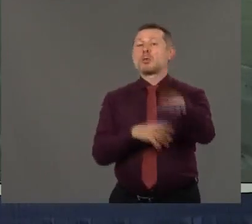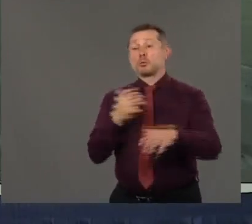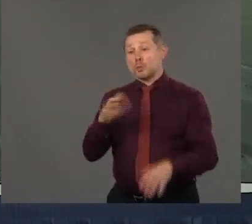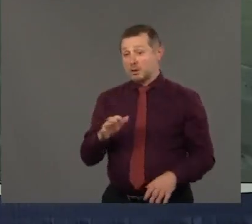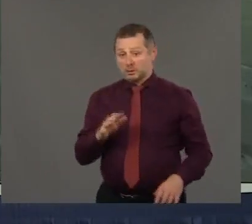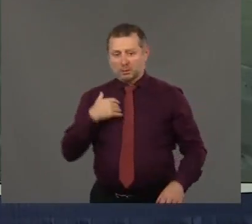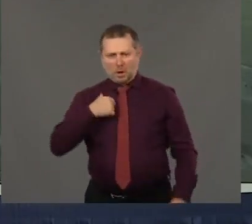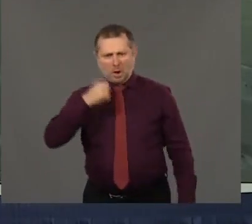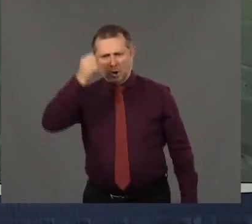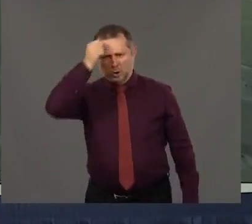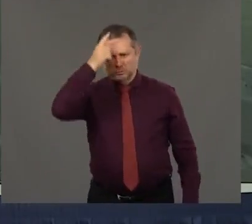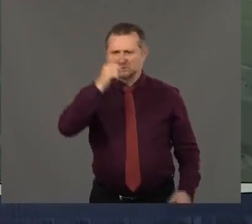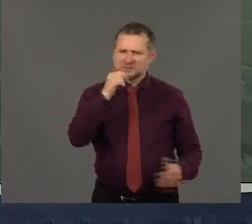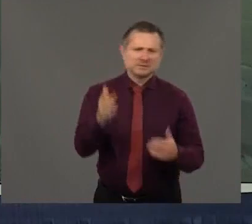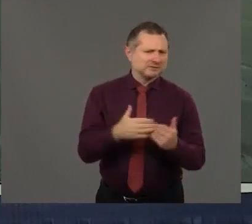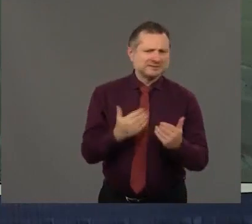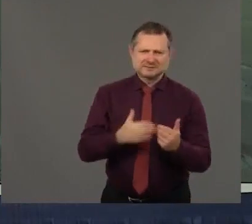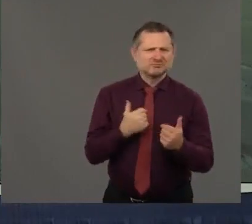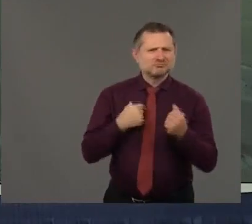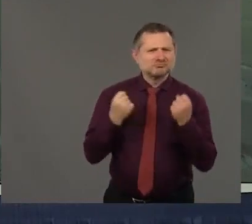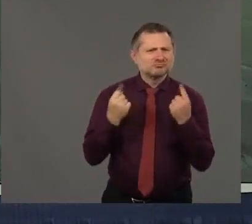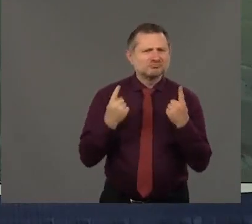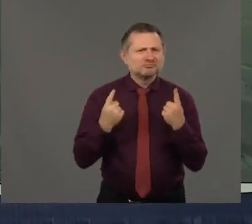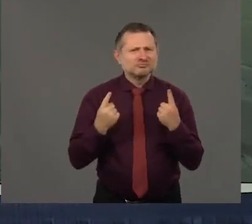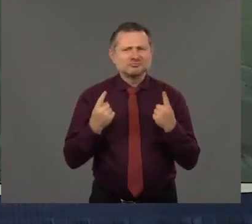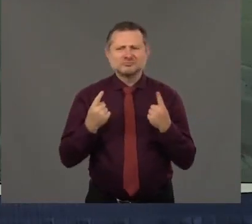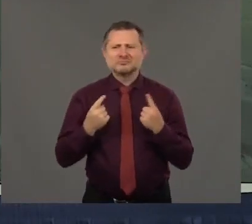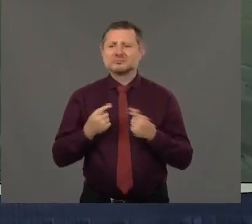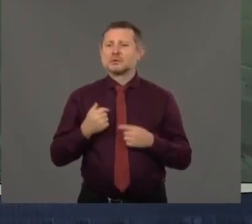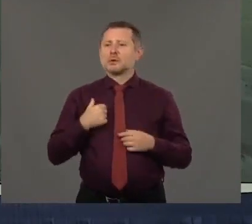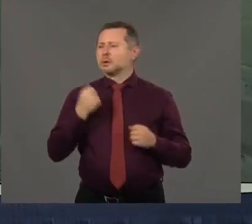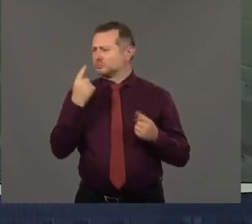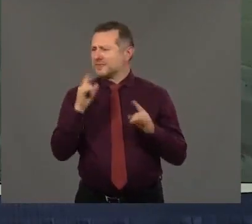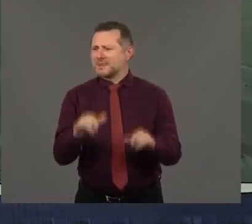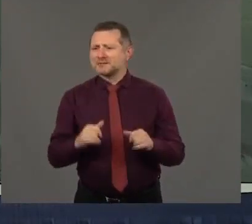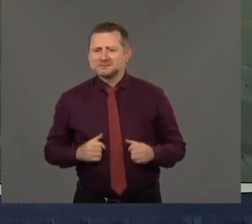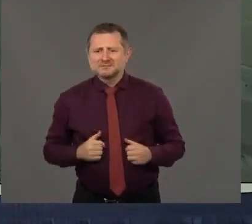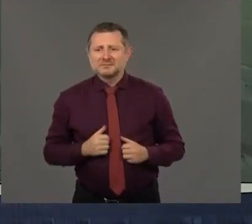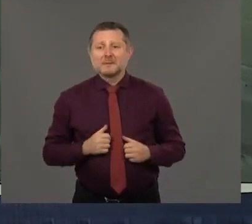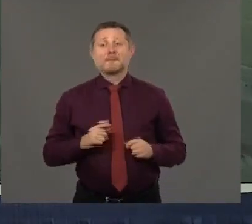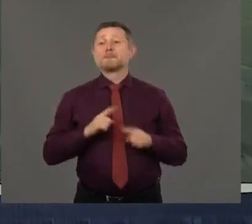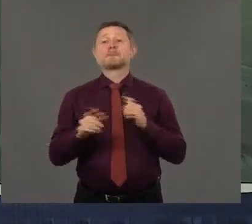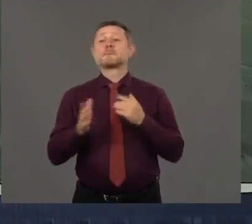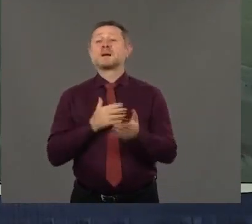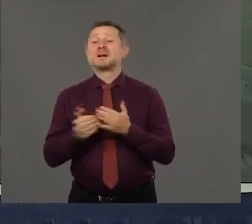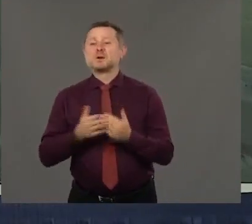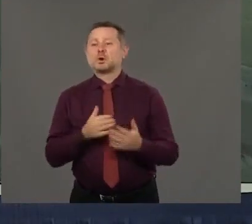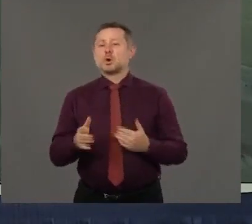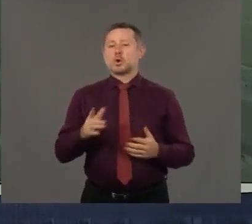understand. Enforcement of compliance is difficult. But it's the law.